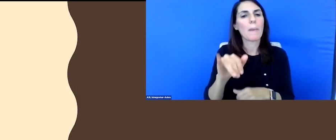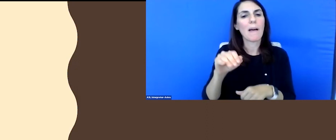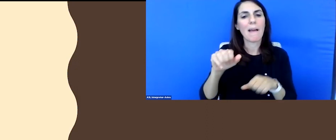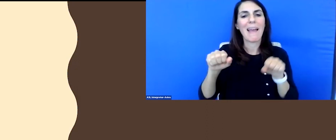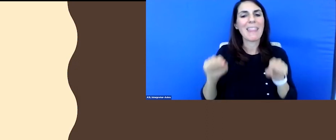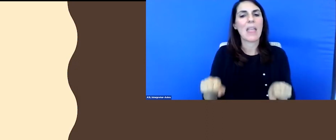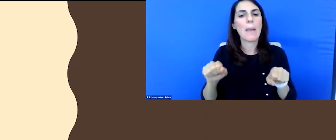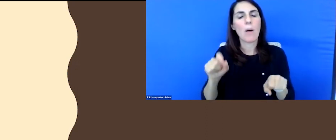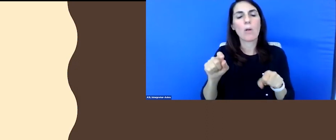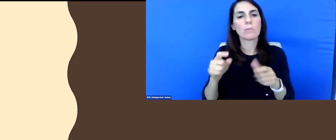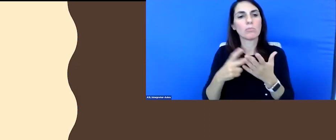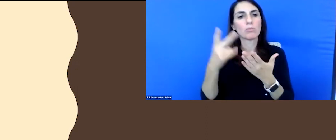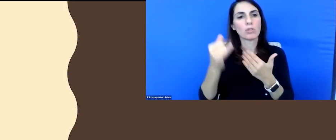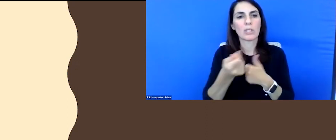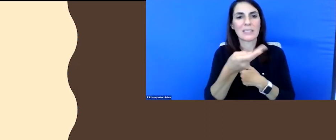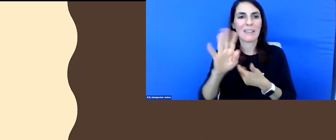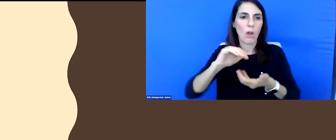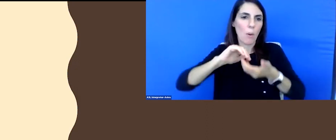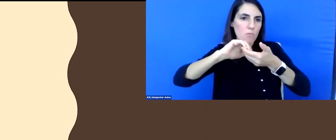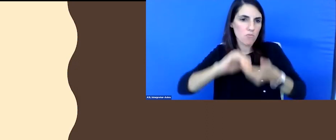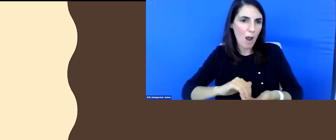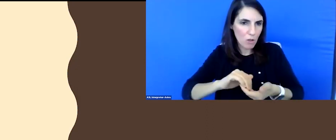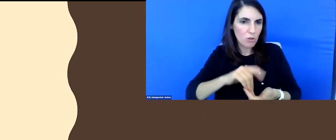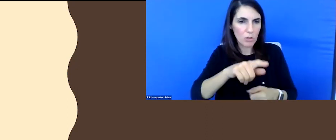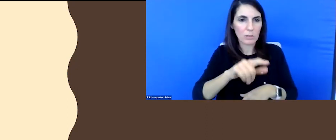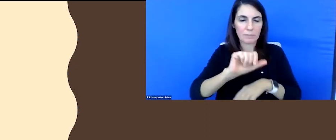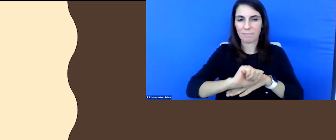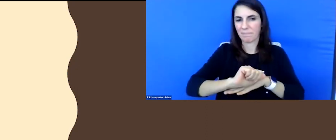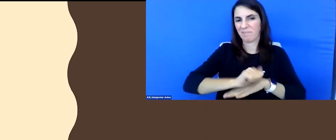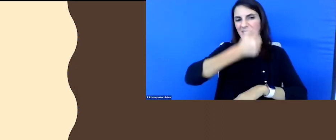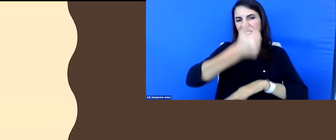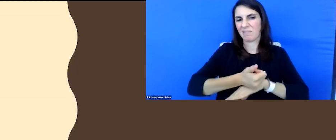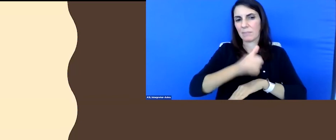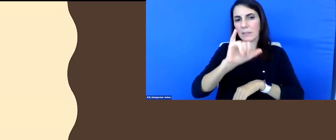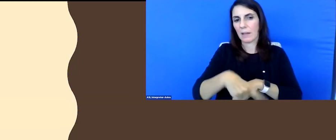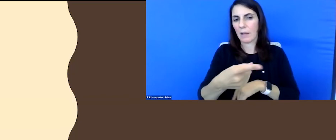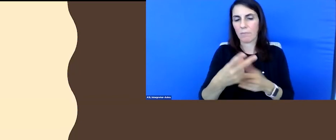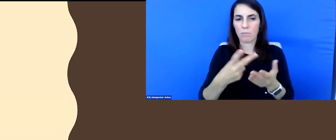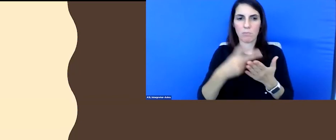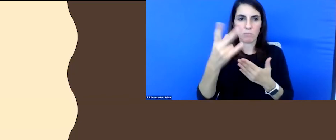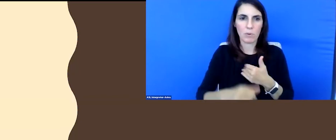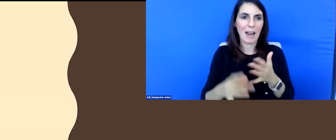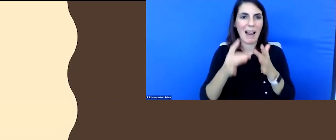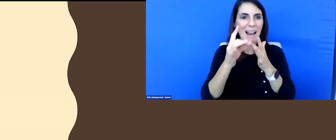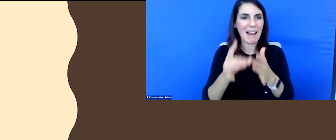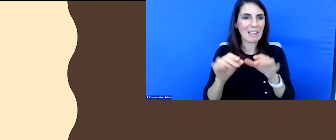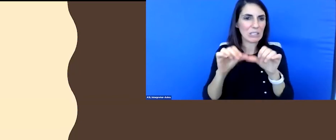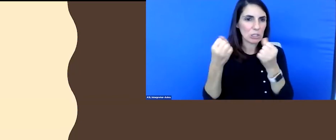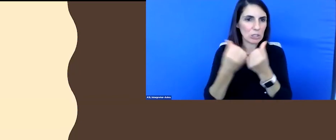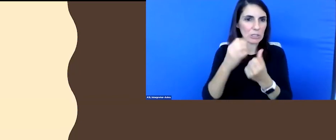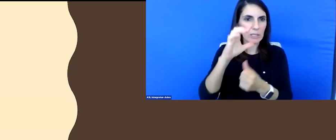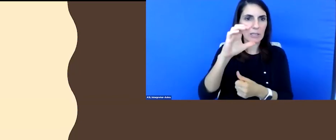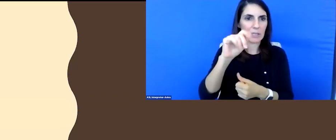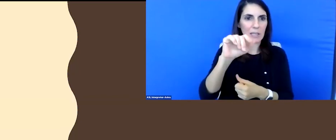several partners that make up the project. The lead agency is